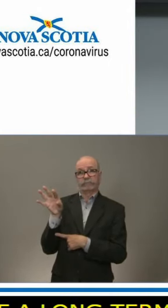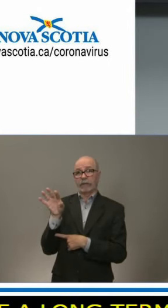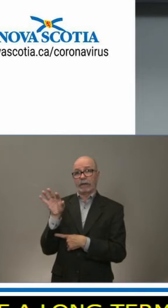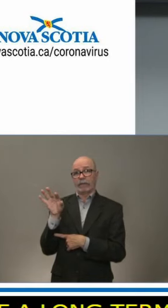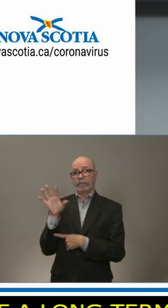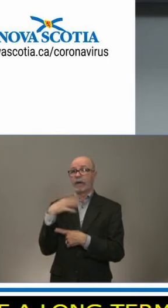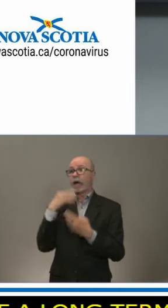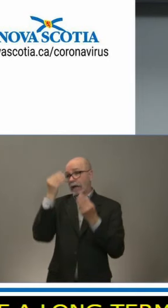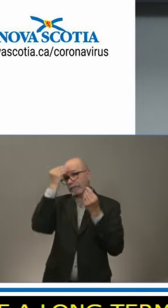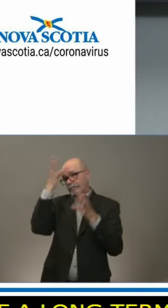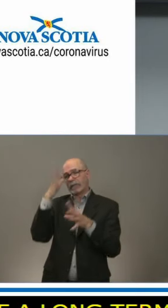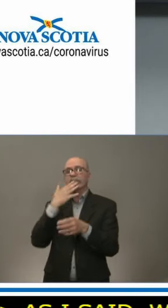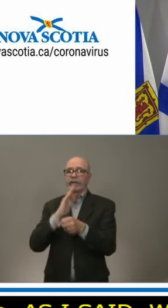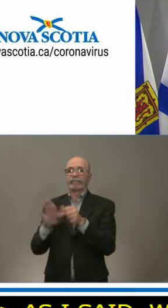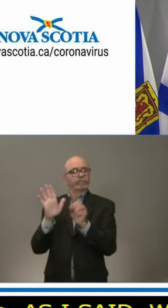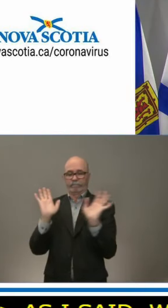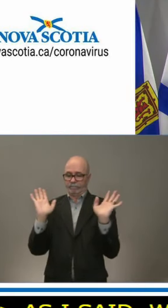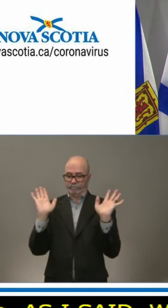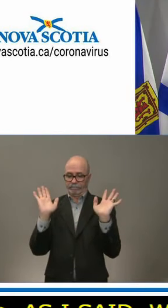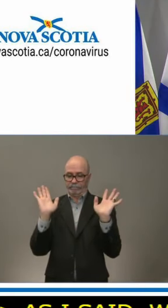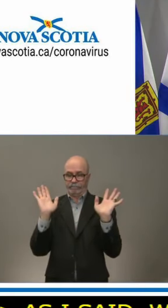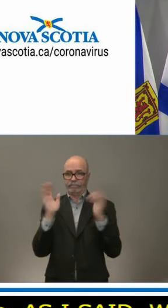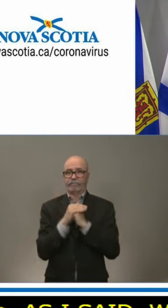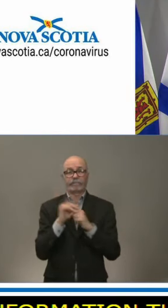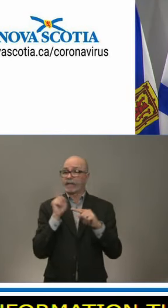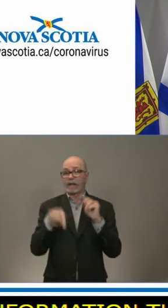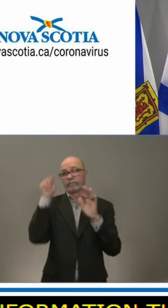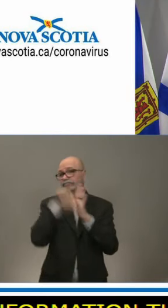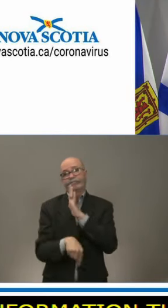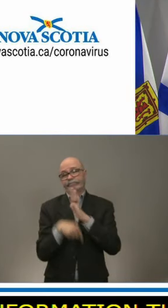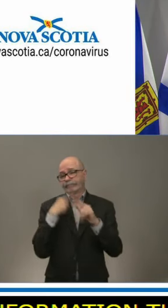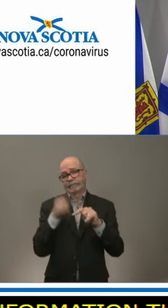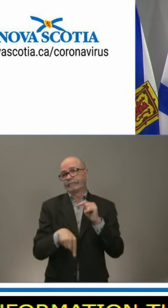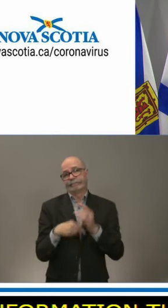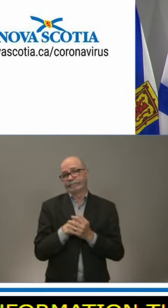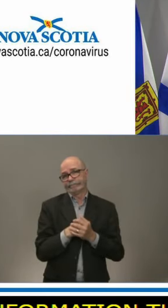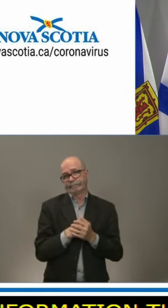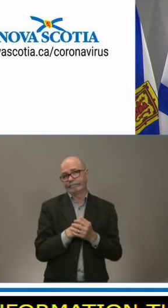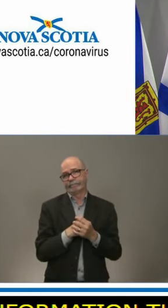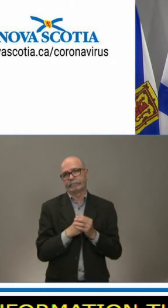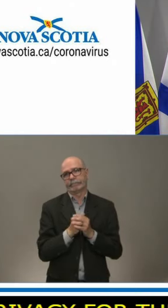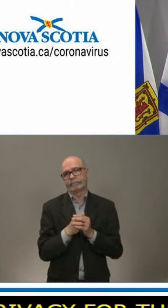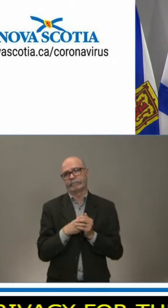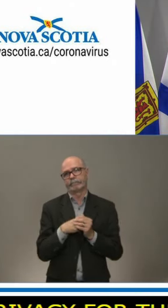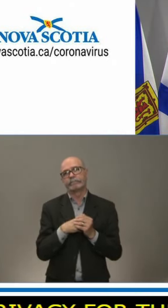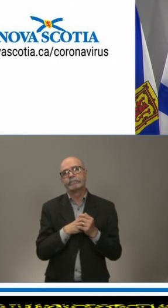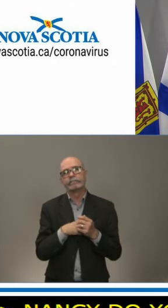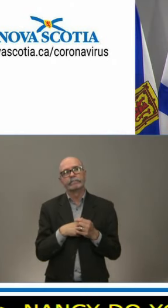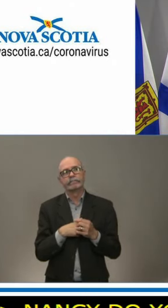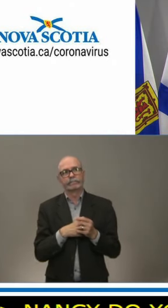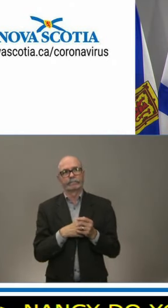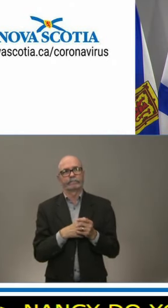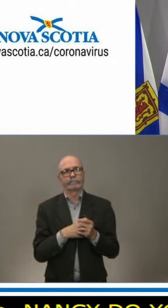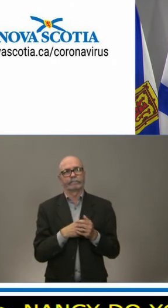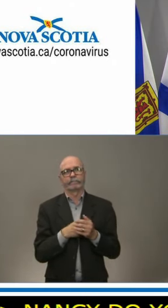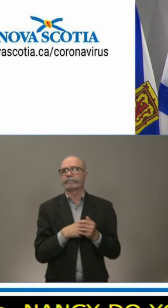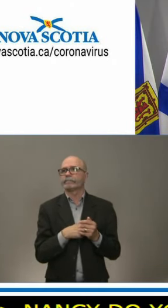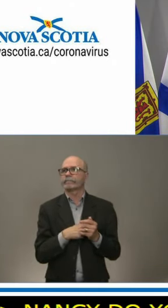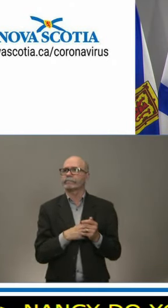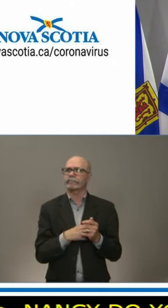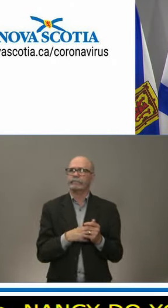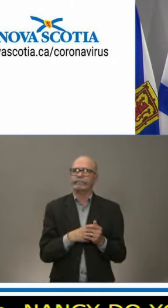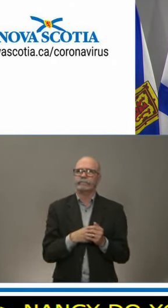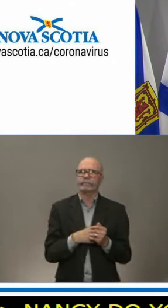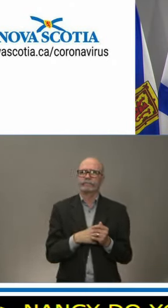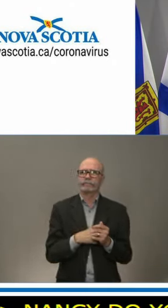for the family. Nancy, do you have a follow-up? Yeah. What protocol is to be followed in the event that someone